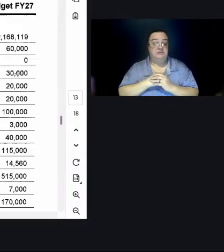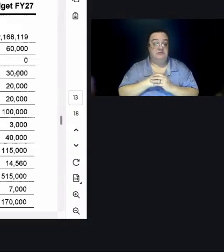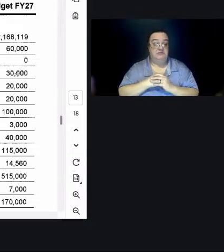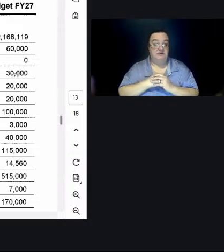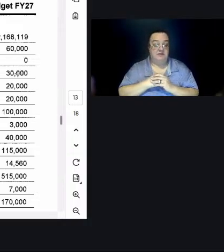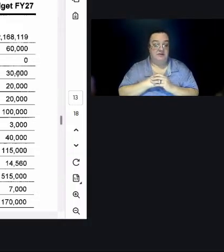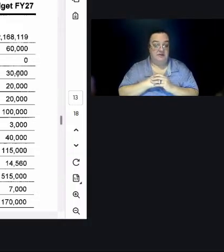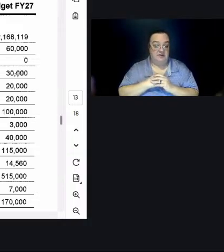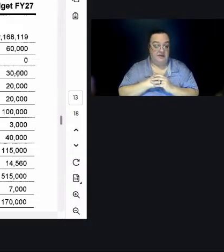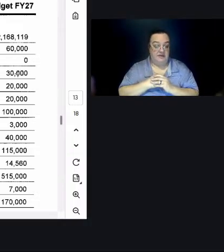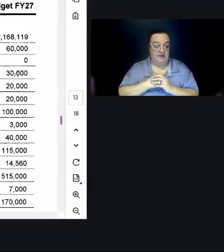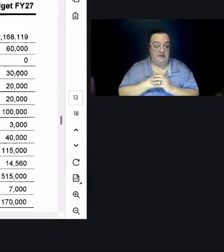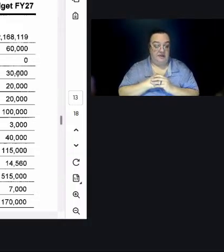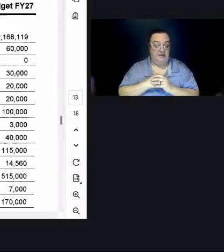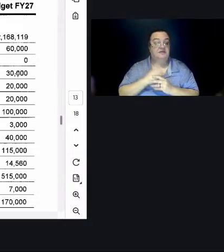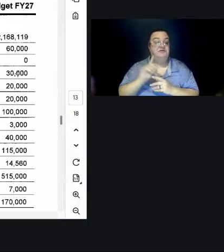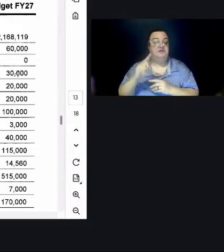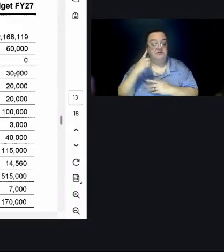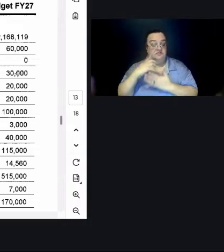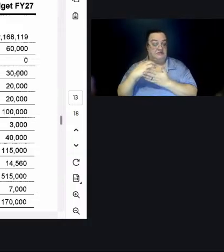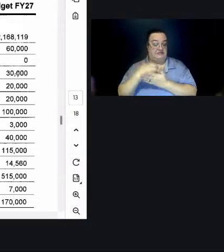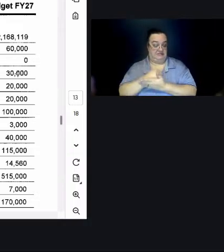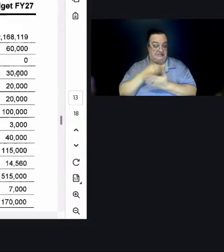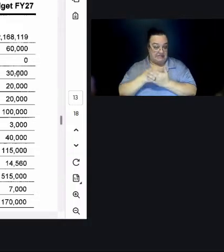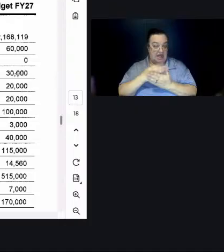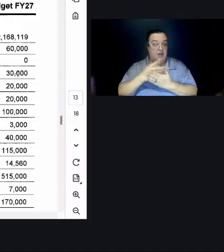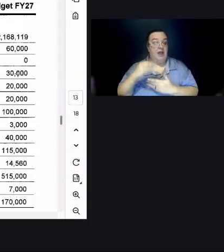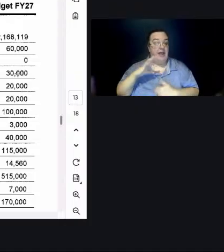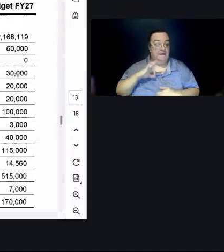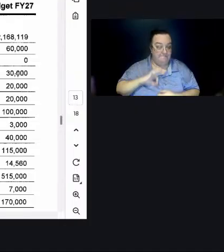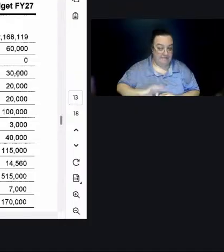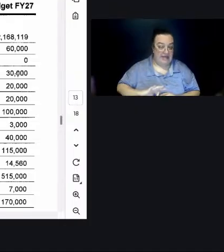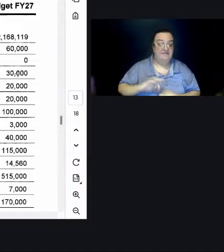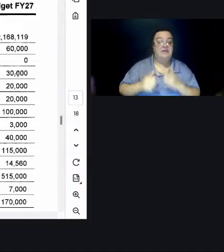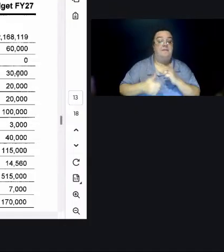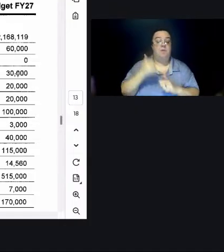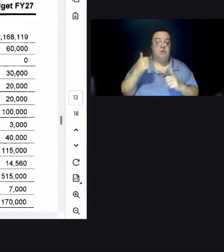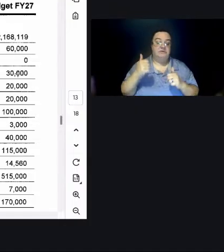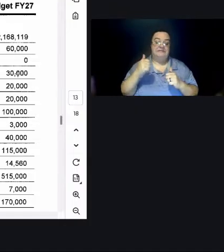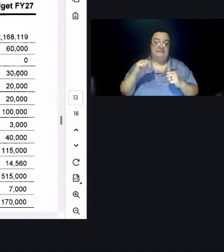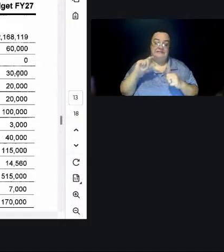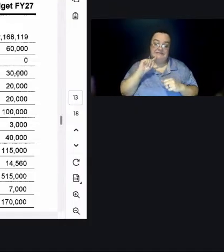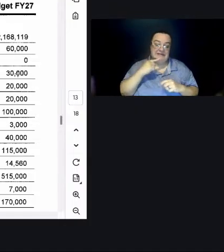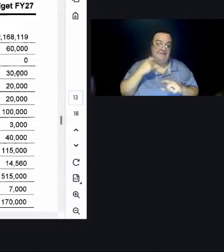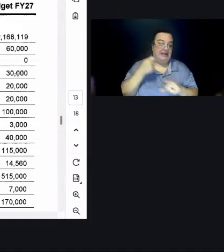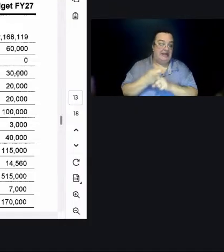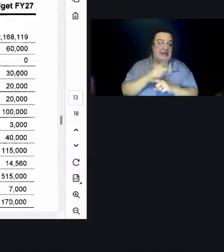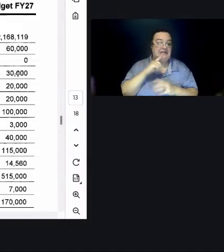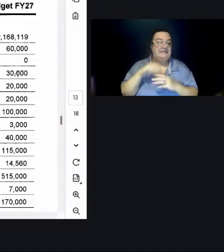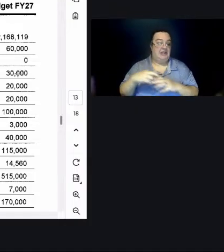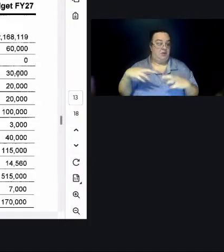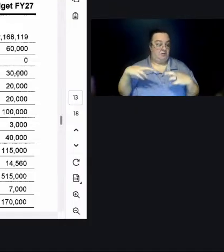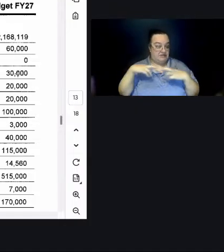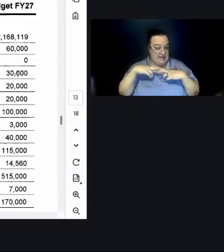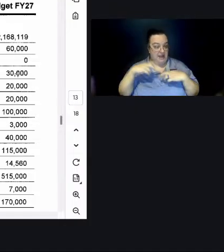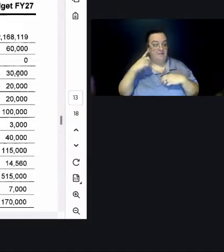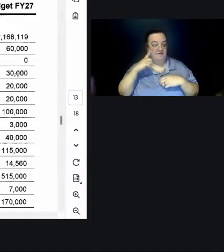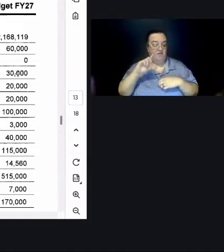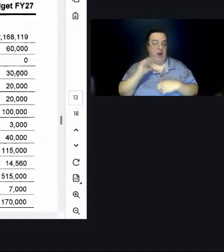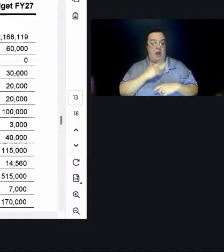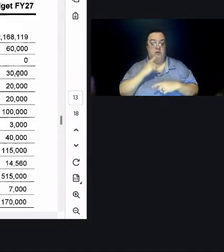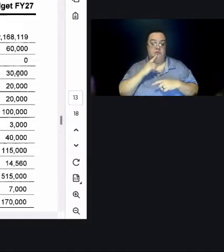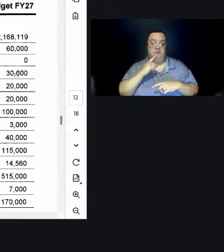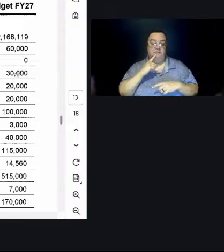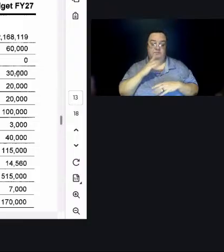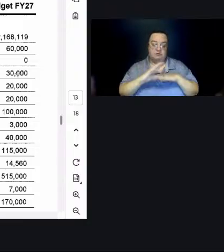Just the salaries and benefits, the most significant hit is in the retirement pension for our sworn officers. They're in LEOPS.